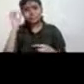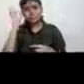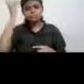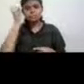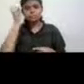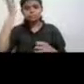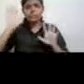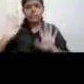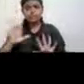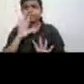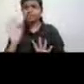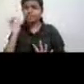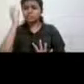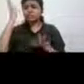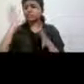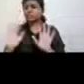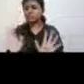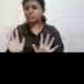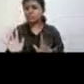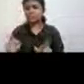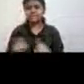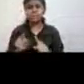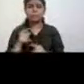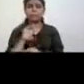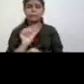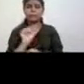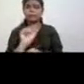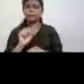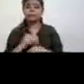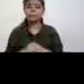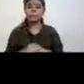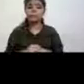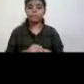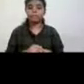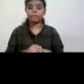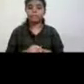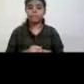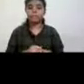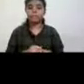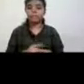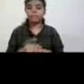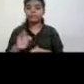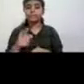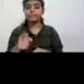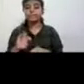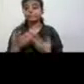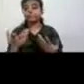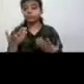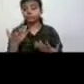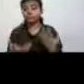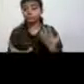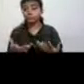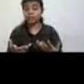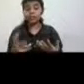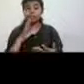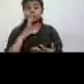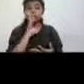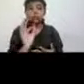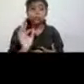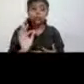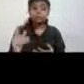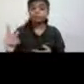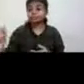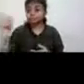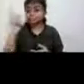and also this is a part of a group of people that used to be called or the consumer movement or the survivor movement. It's an